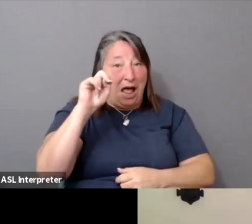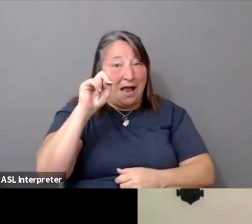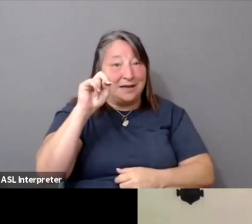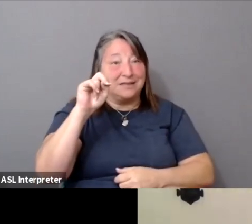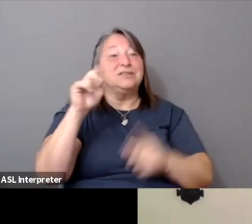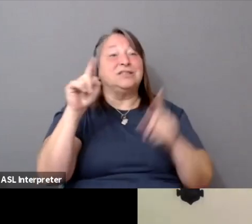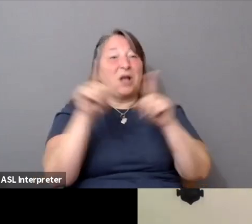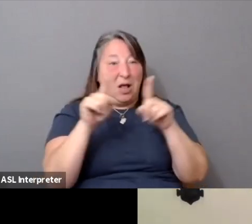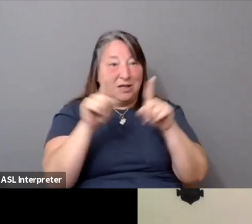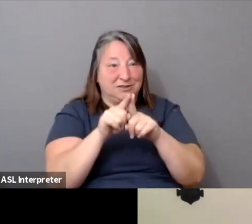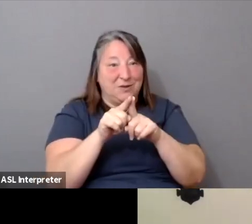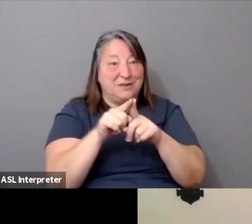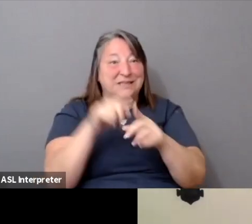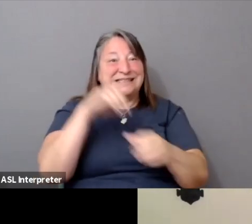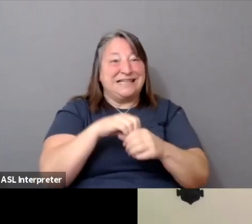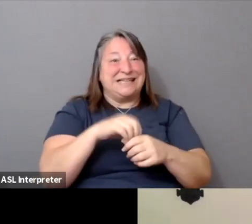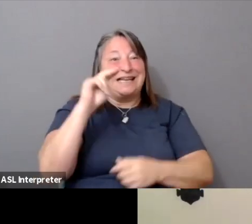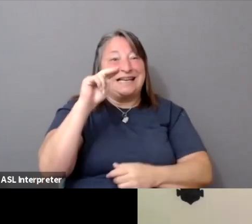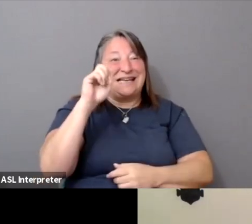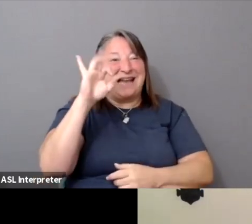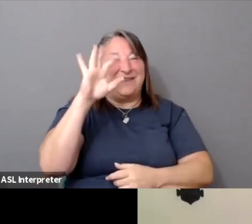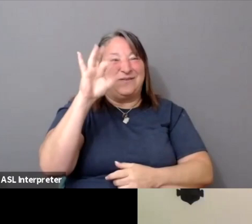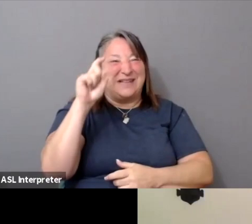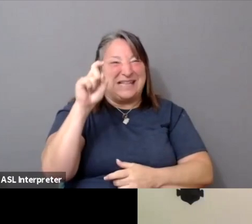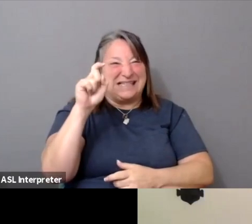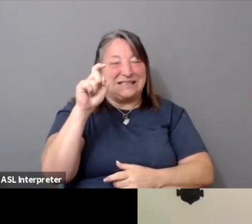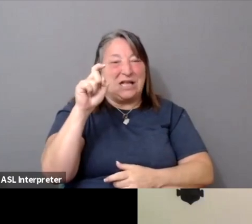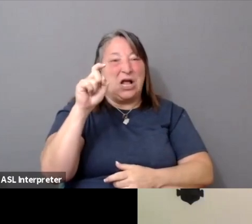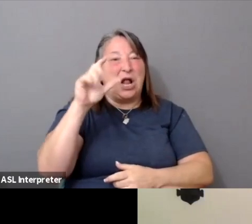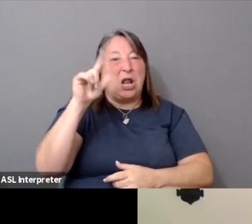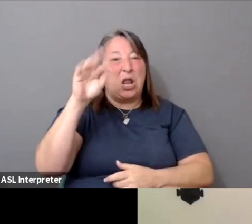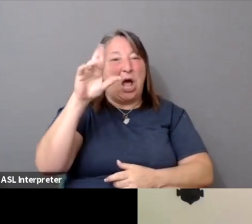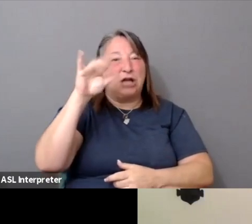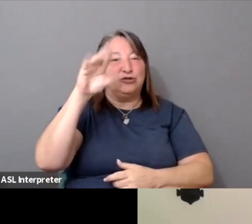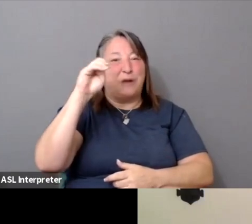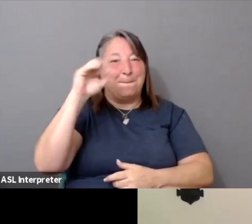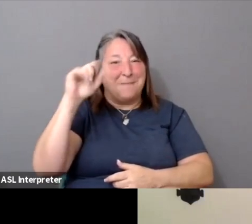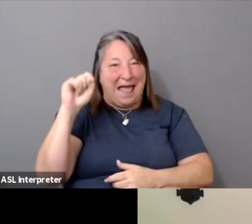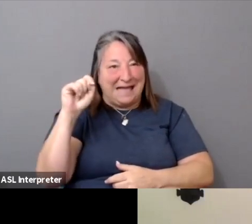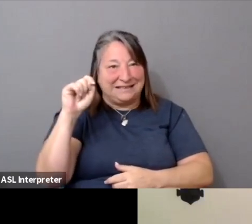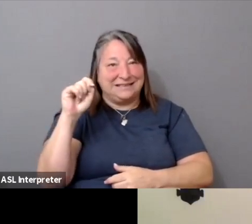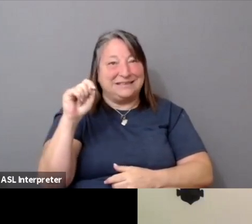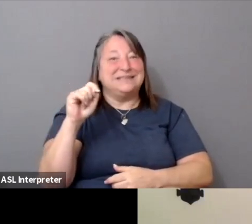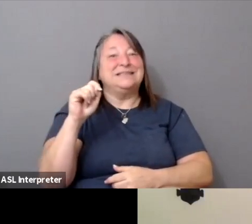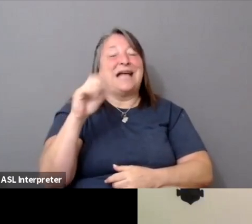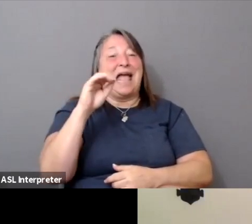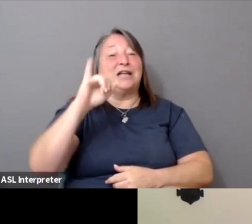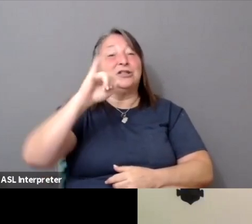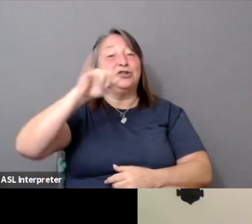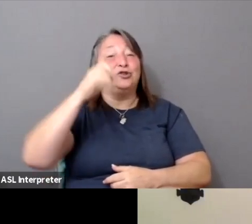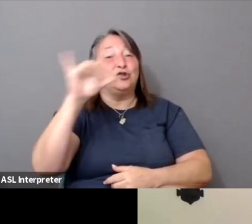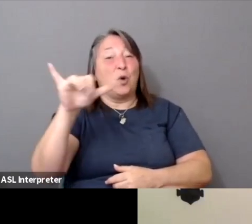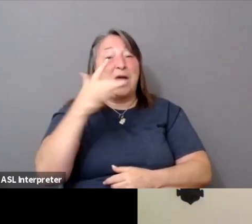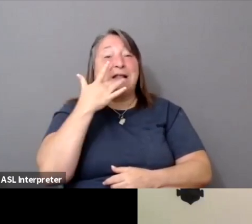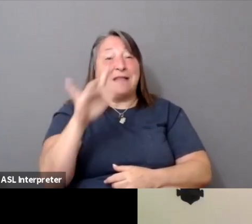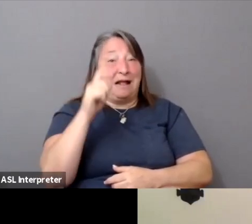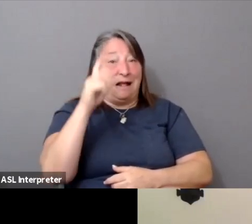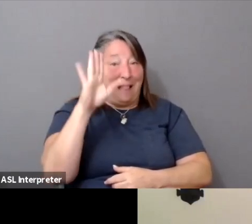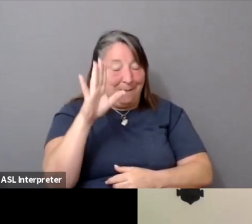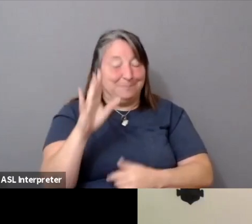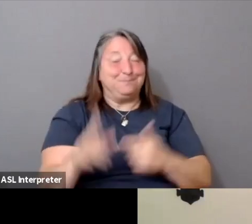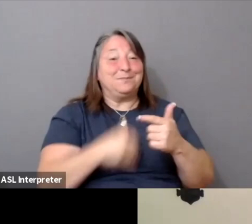is in Netflix's Laundromat and Joy Luck Club. So welcome, Rosalind. And then we